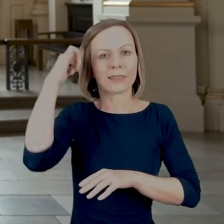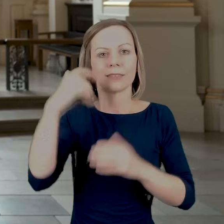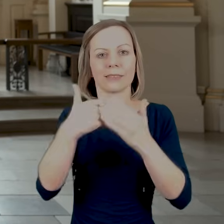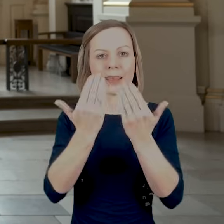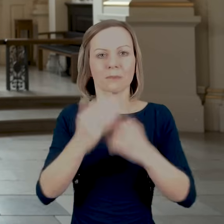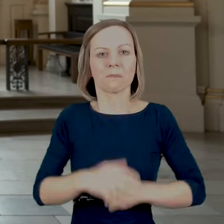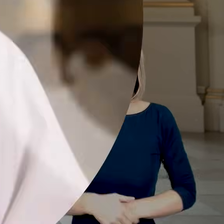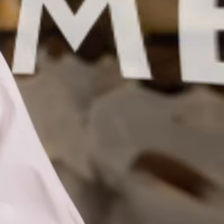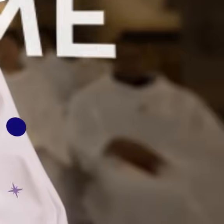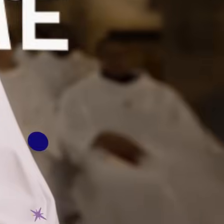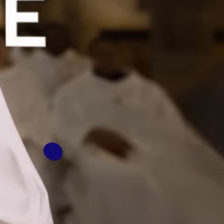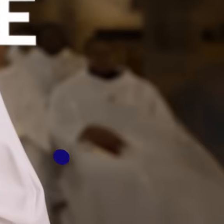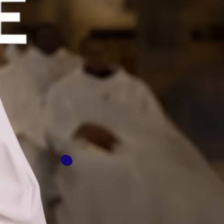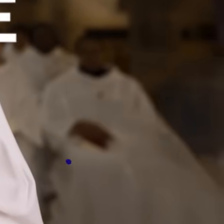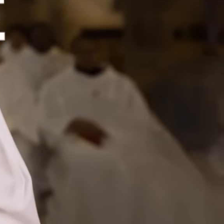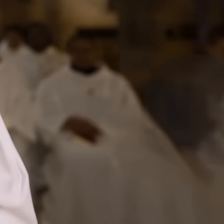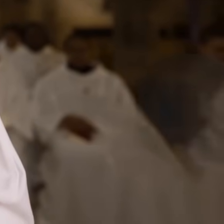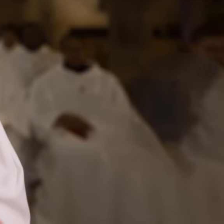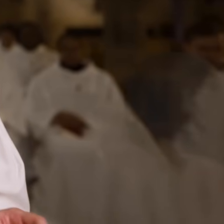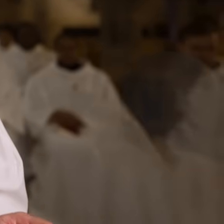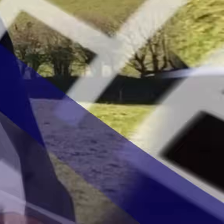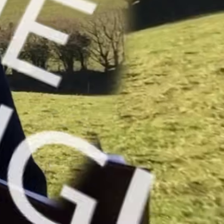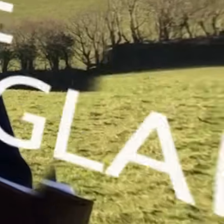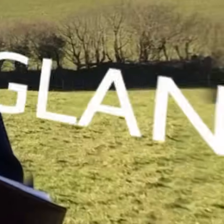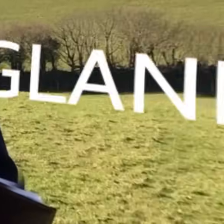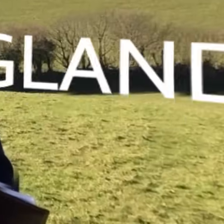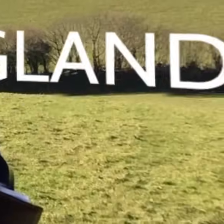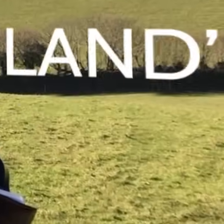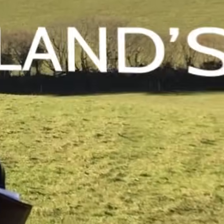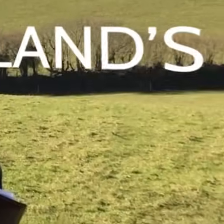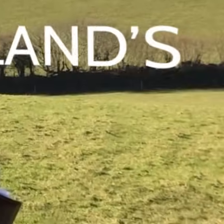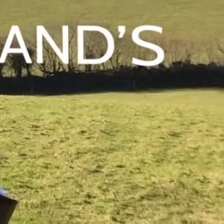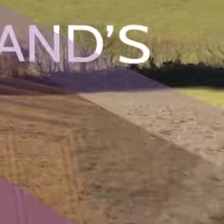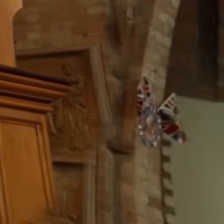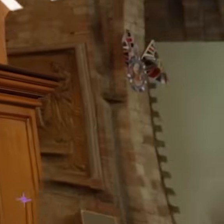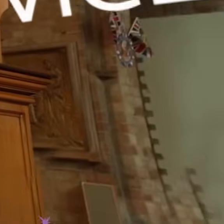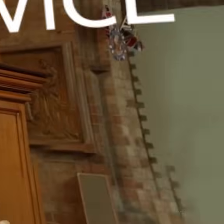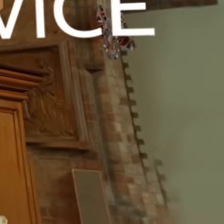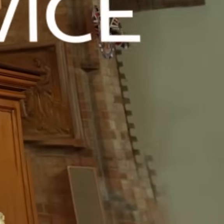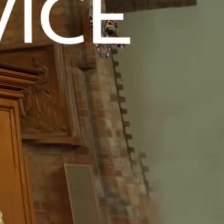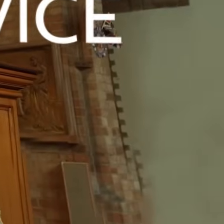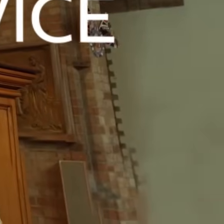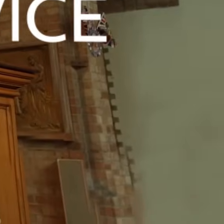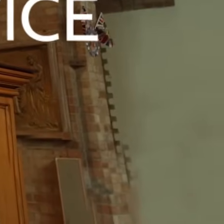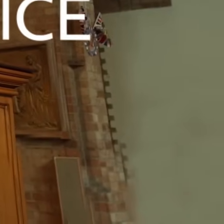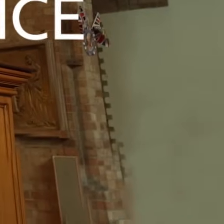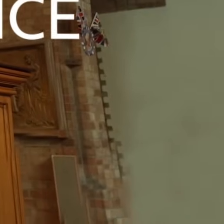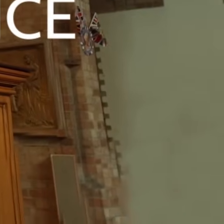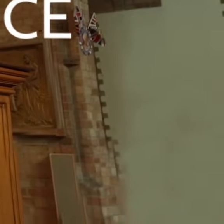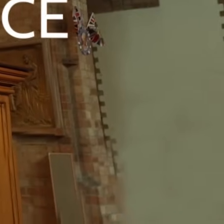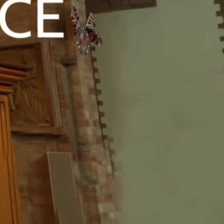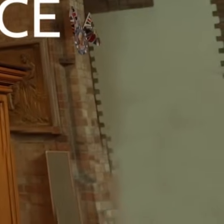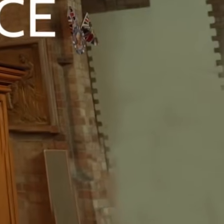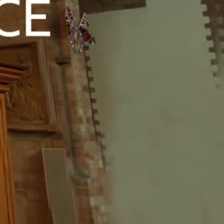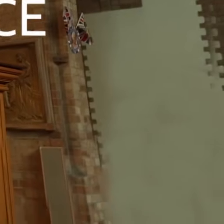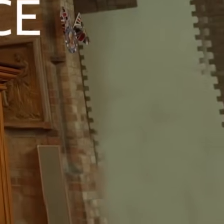Saints. With God, nothing will be impossible. For he is our God. And the God of salvation is